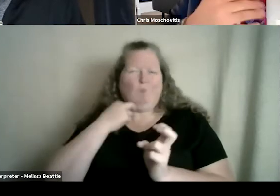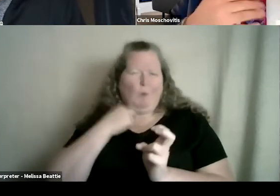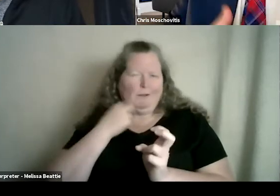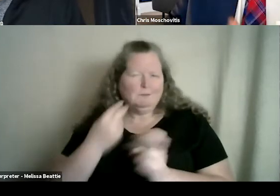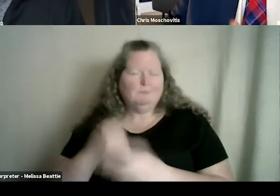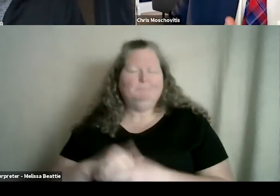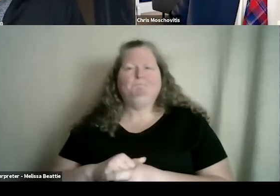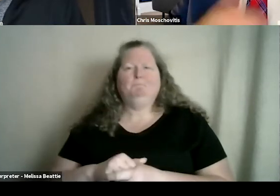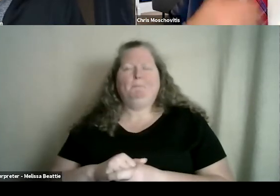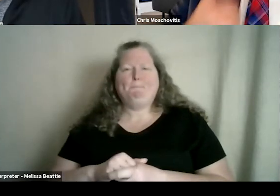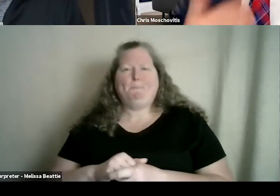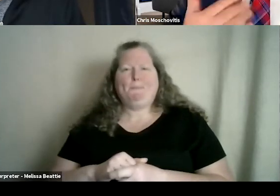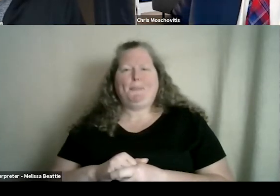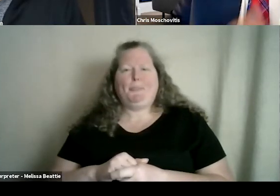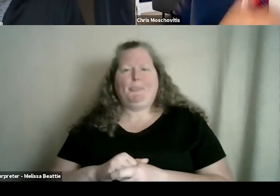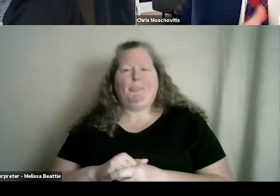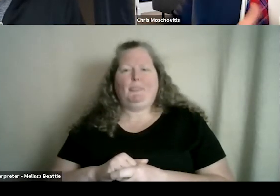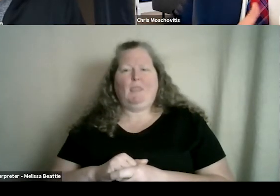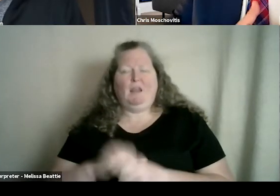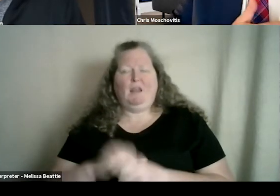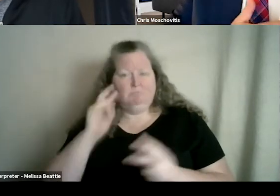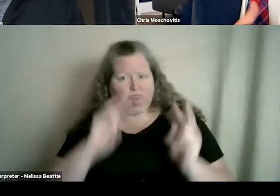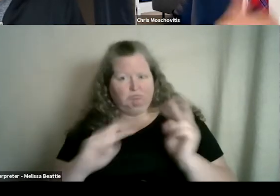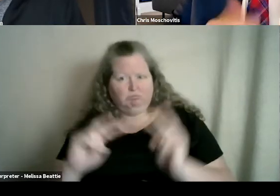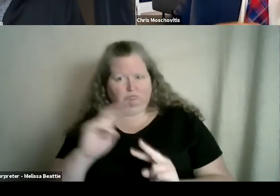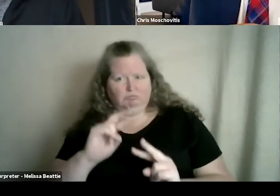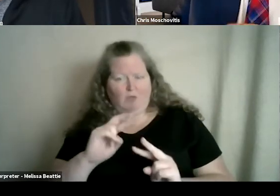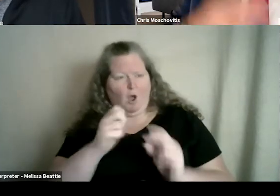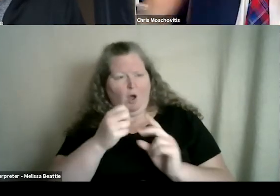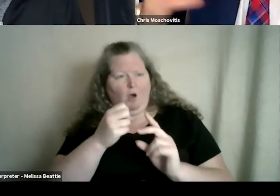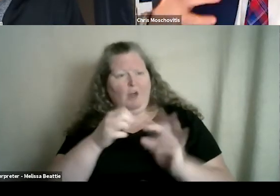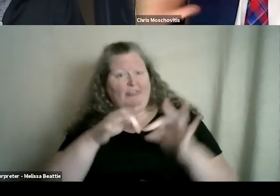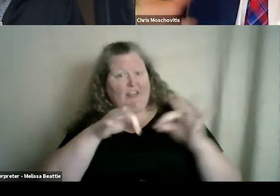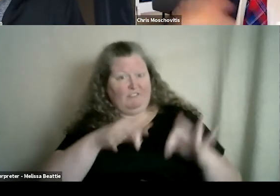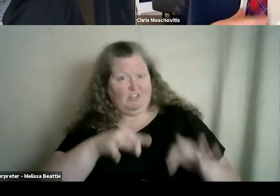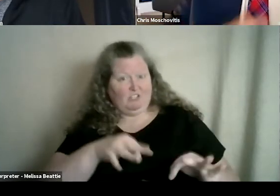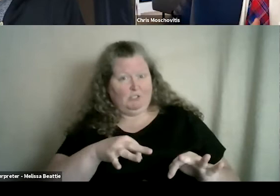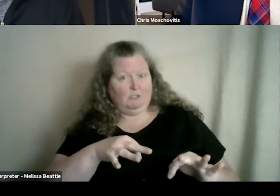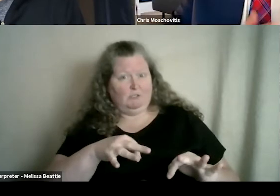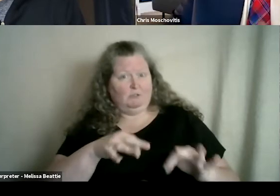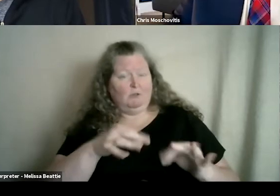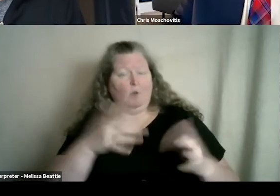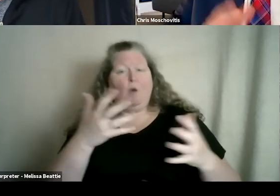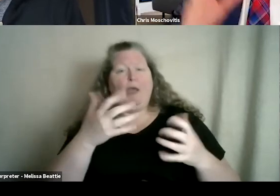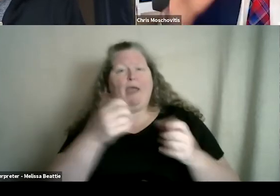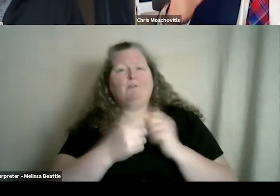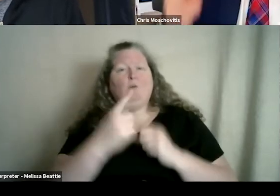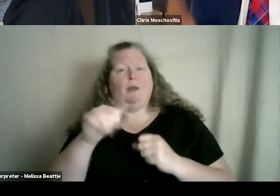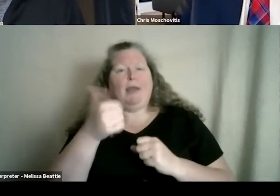And I take everybody like through, look, here's the definitions. Here's what everybody else is saying about what the definition of privacy